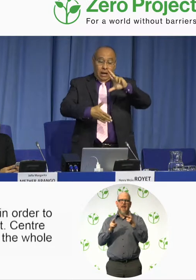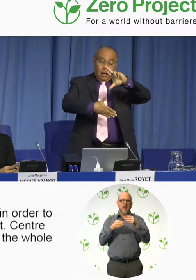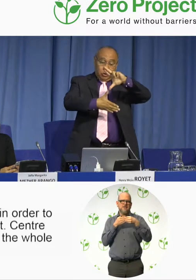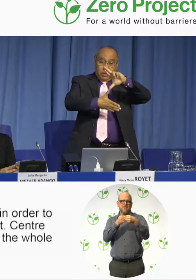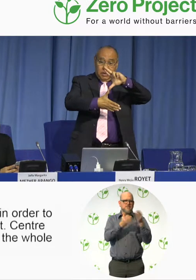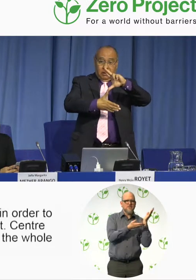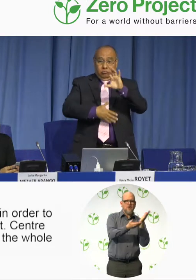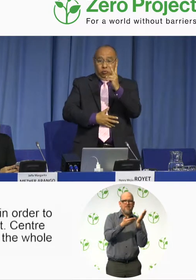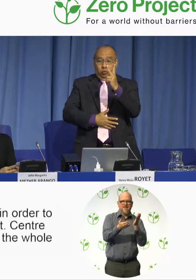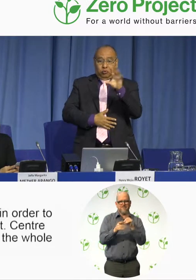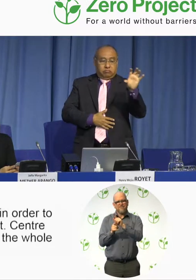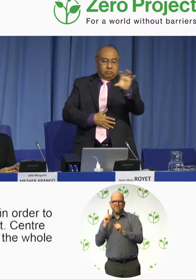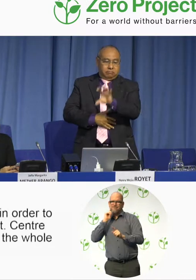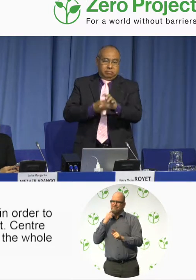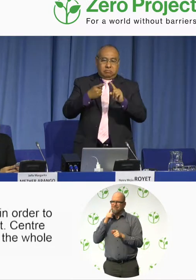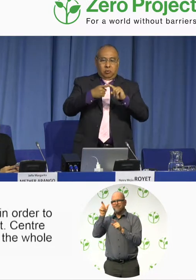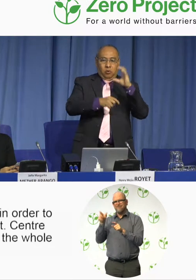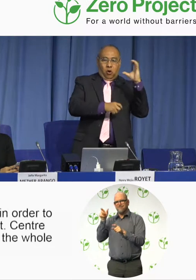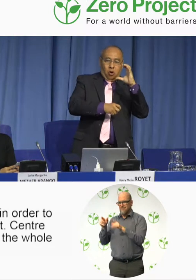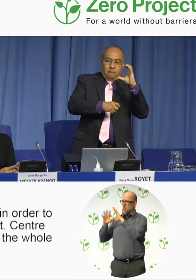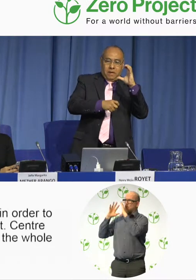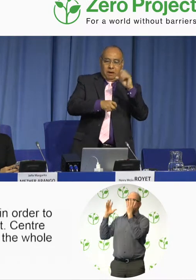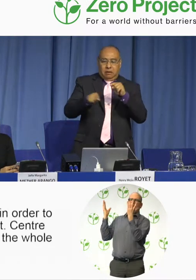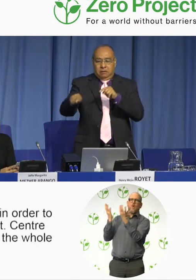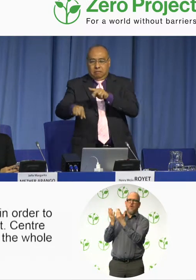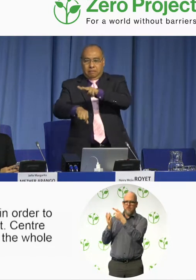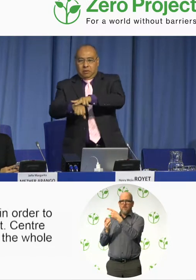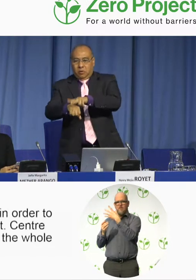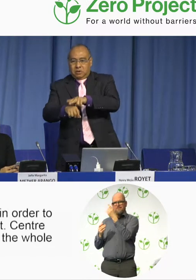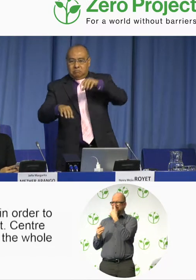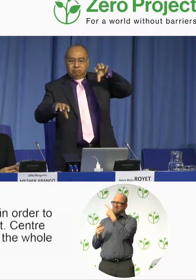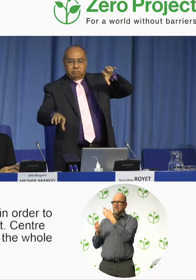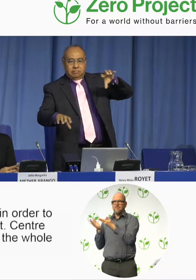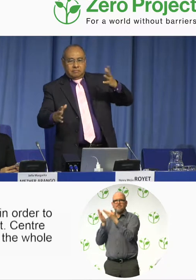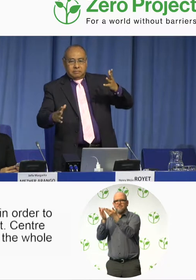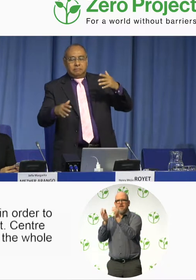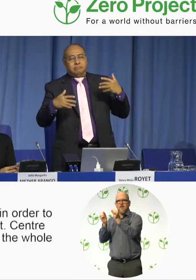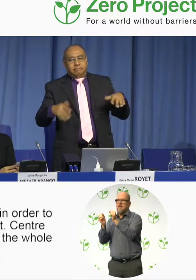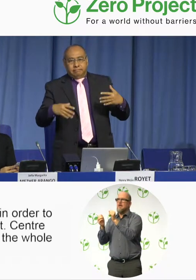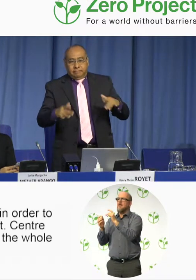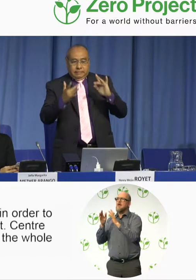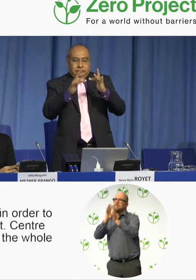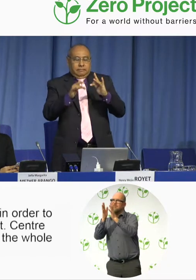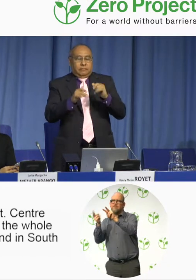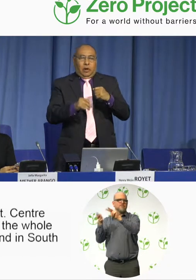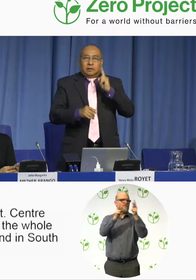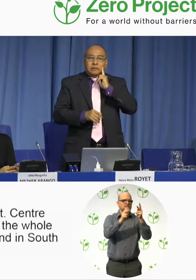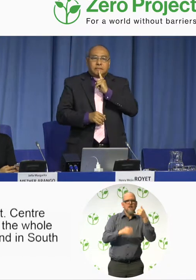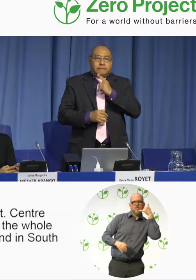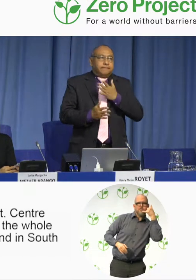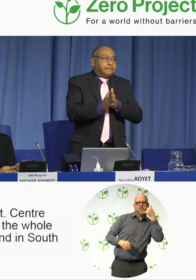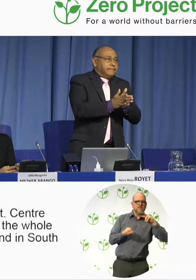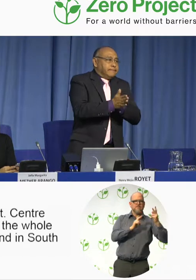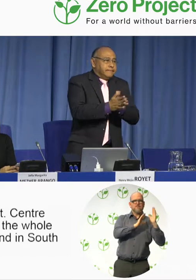In the whole world, there are relay services in a few countries. And in South America, there are